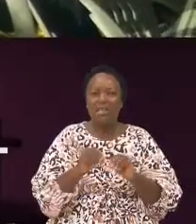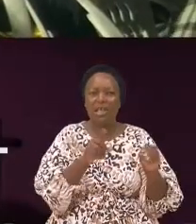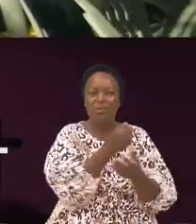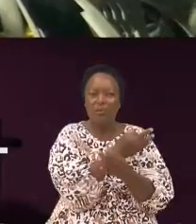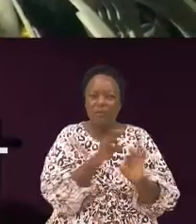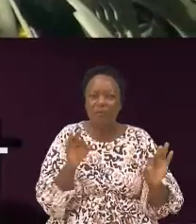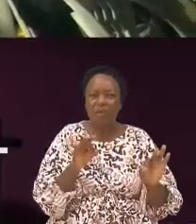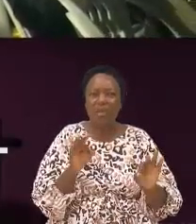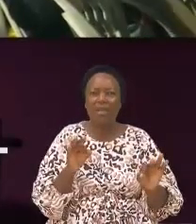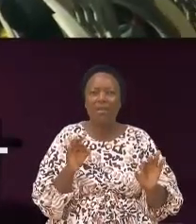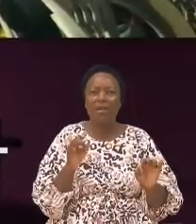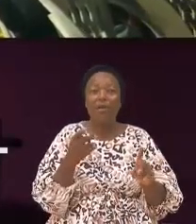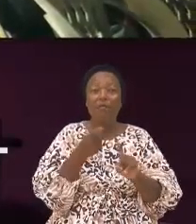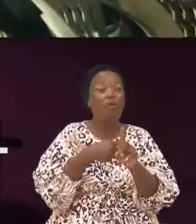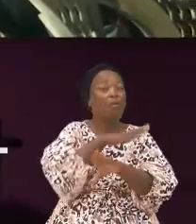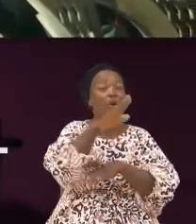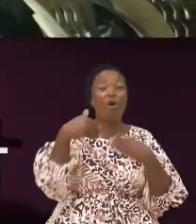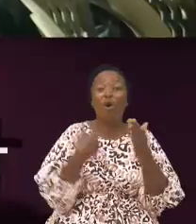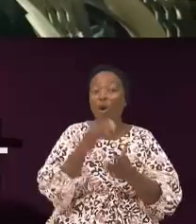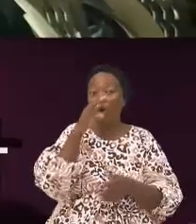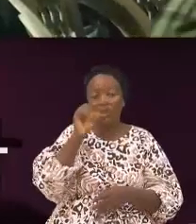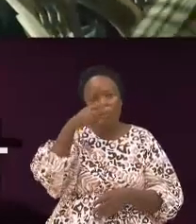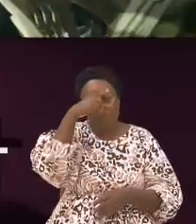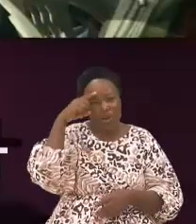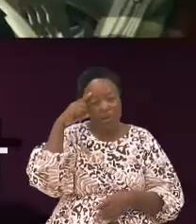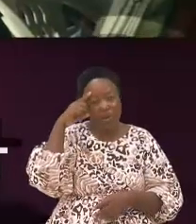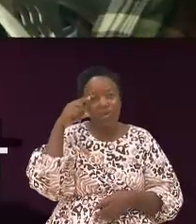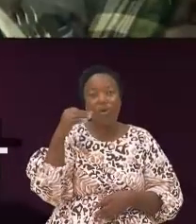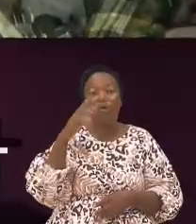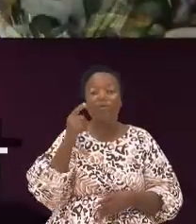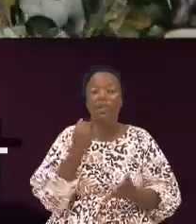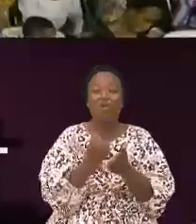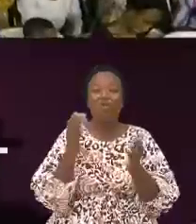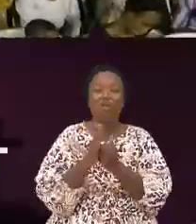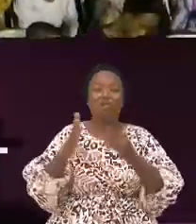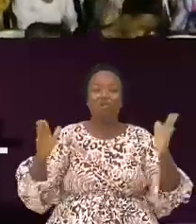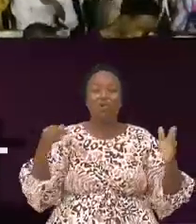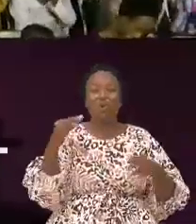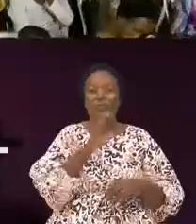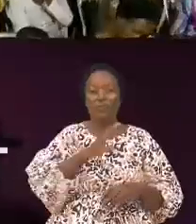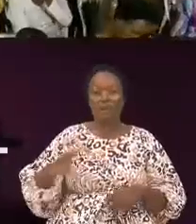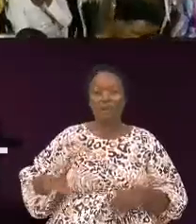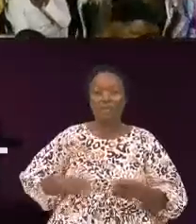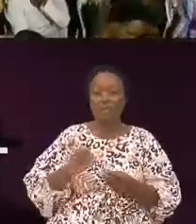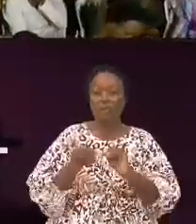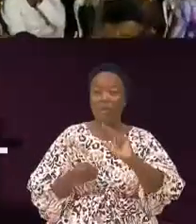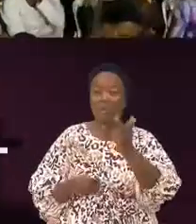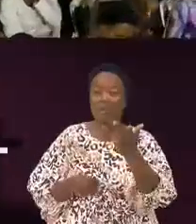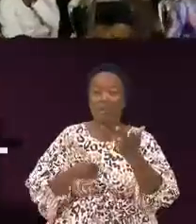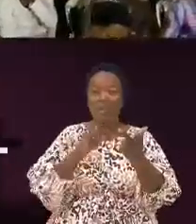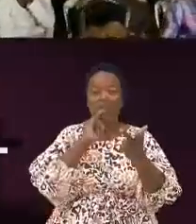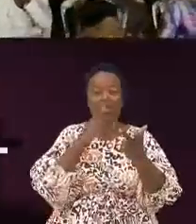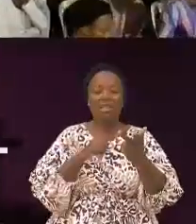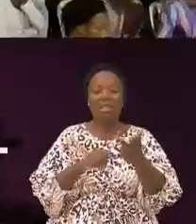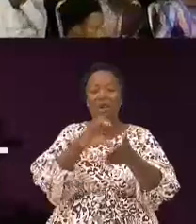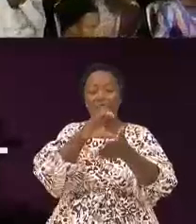tonight will remove and set you free from all causes because of